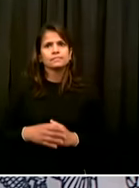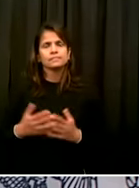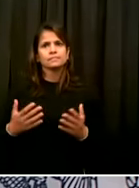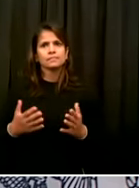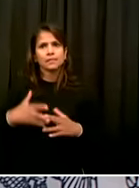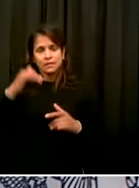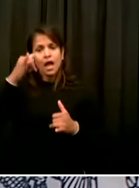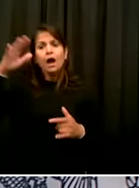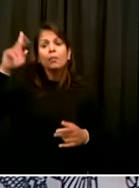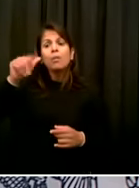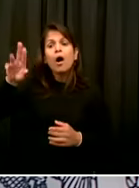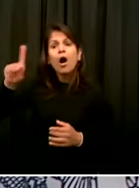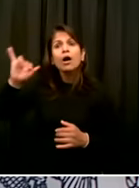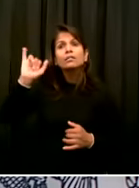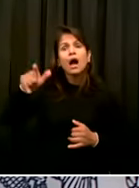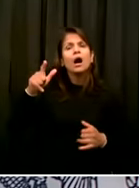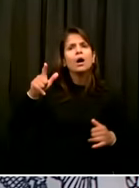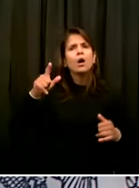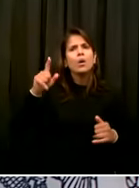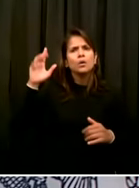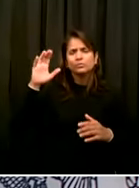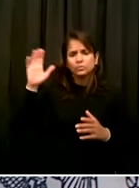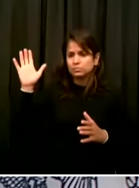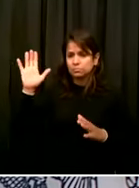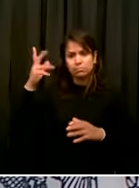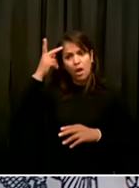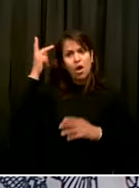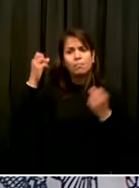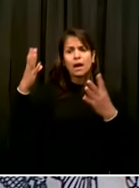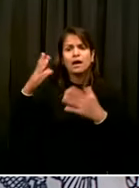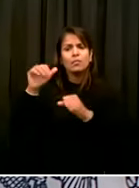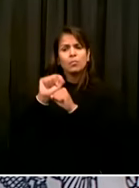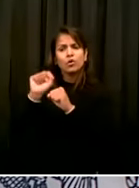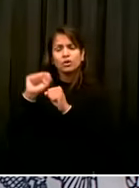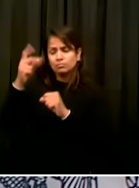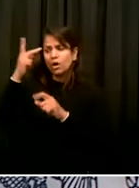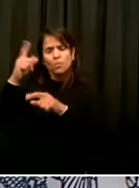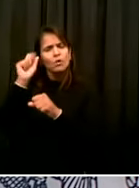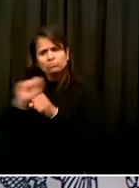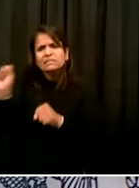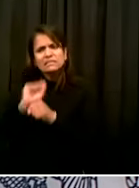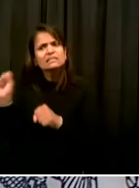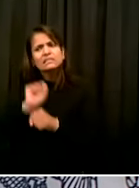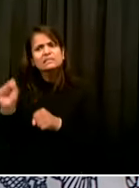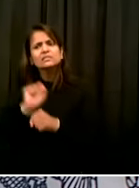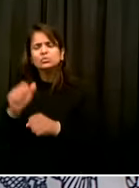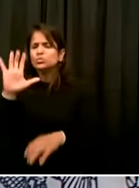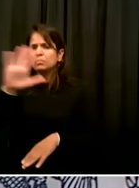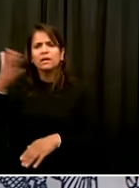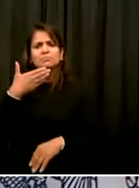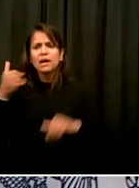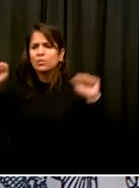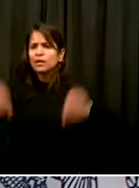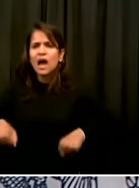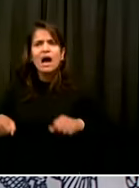we got something very unusual here. We got the highest winds we had seen since Sandy.